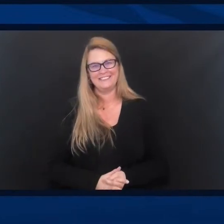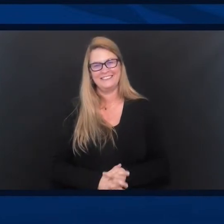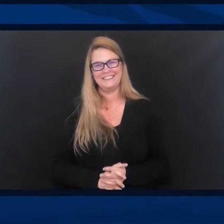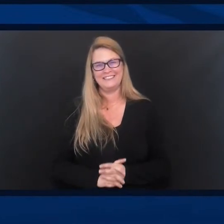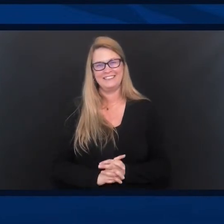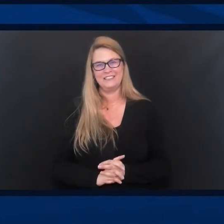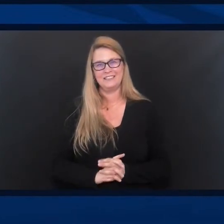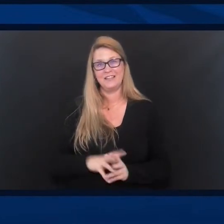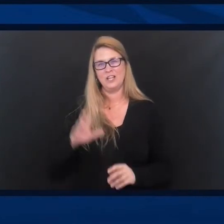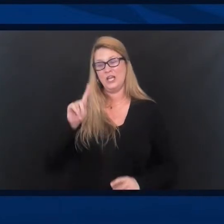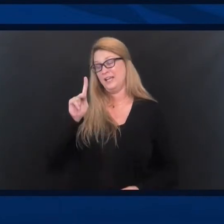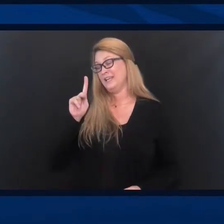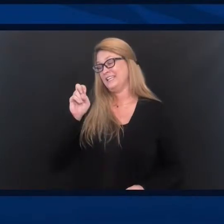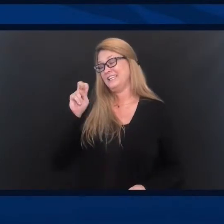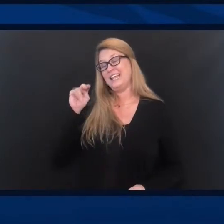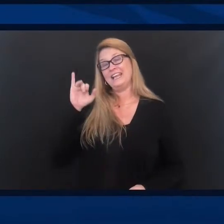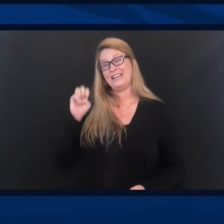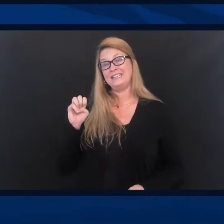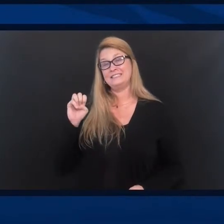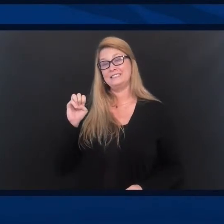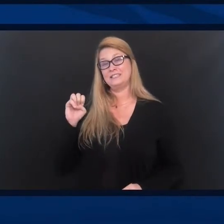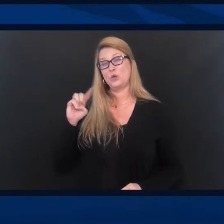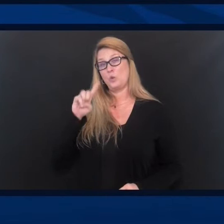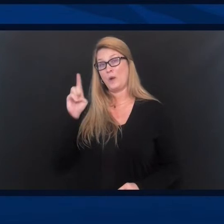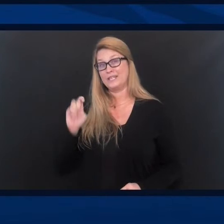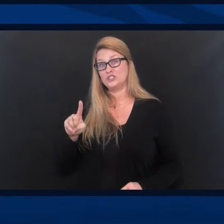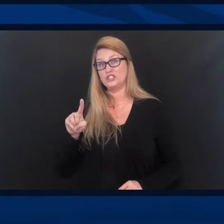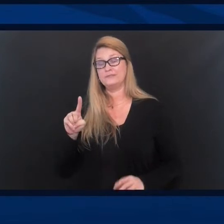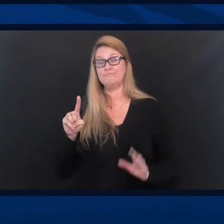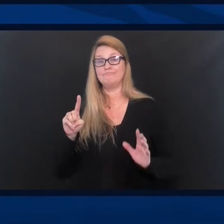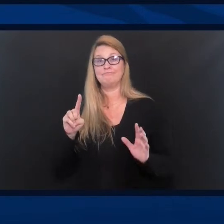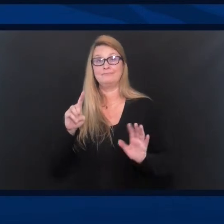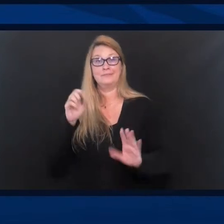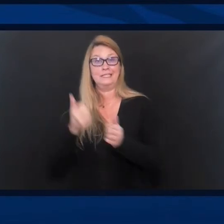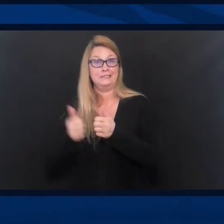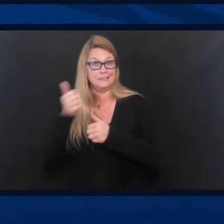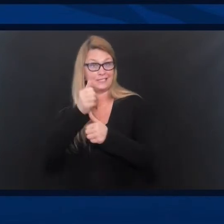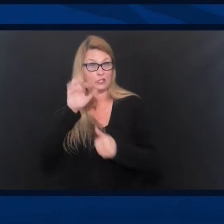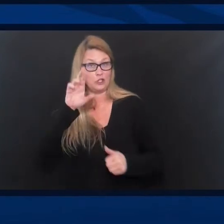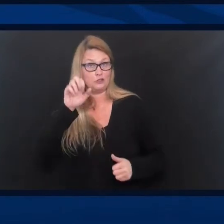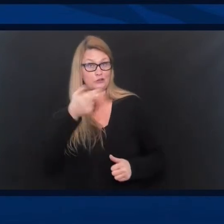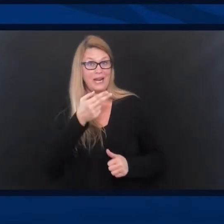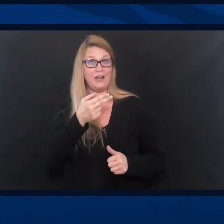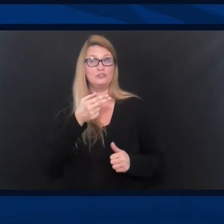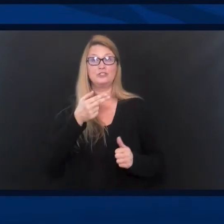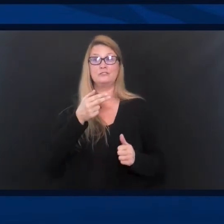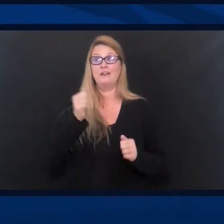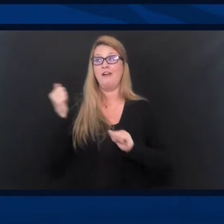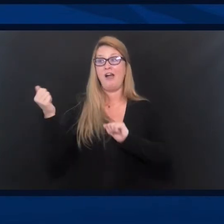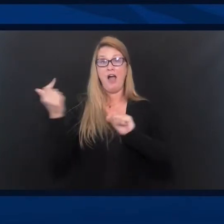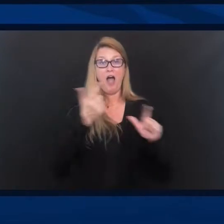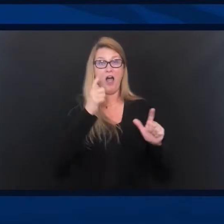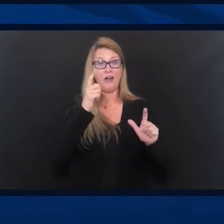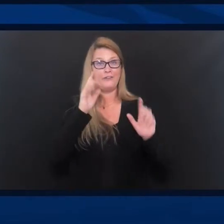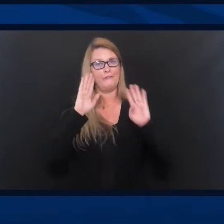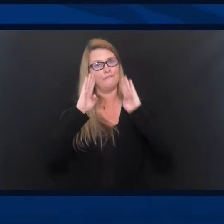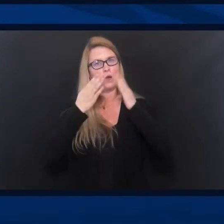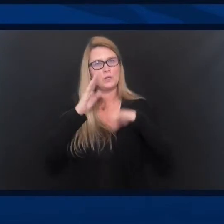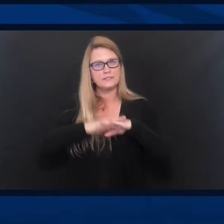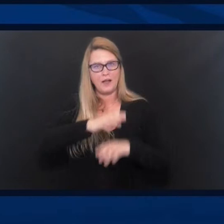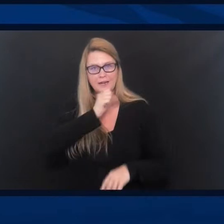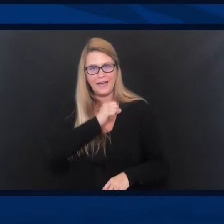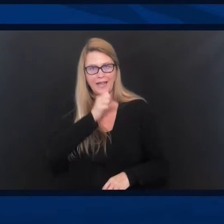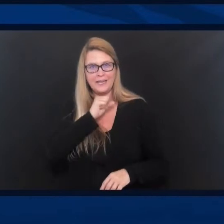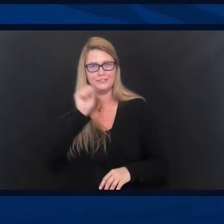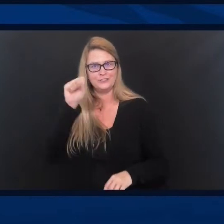my friend Kenny's point and Secretary Crouch and everyone on the panel, I know the emphasis on age. Has there been